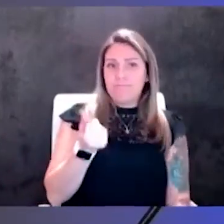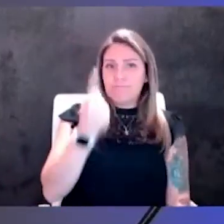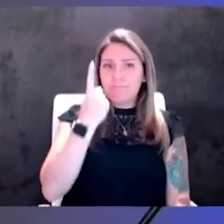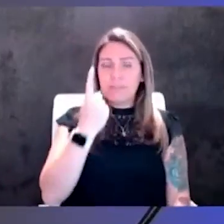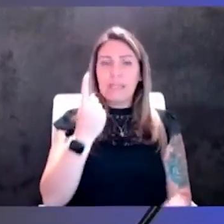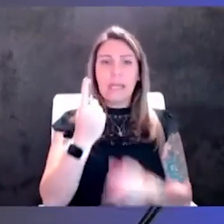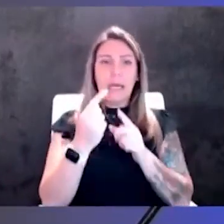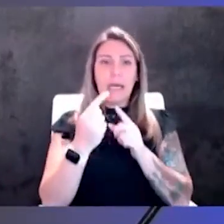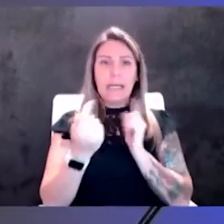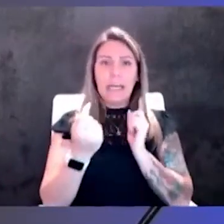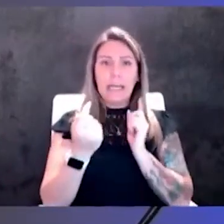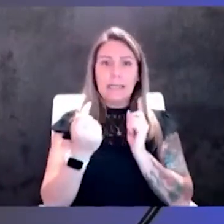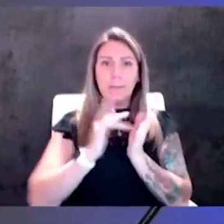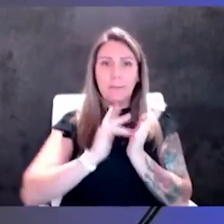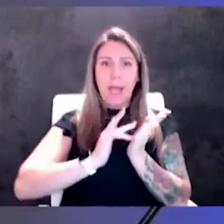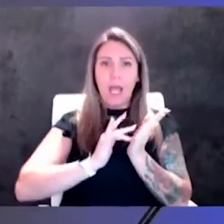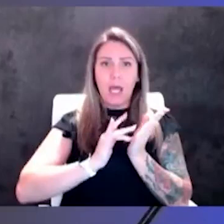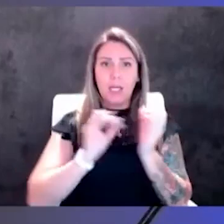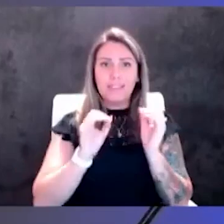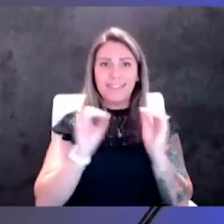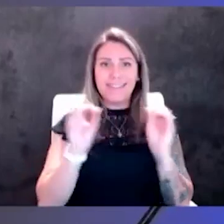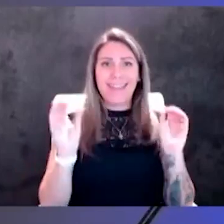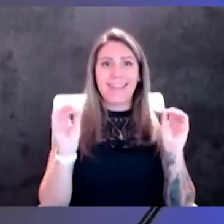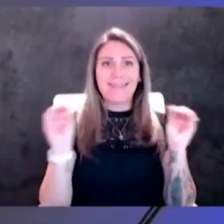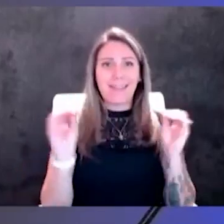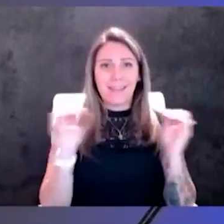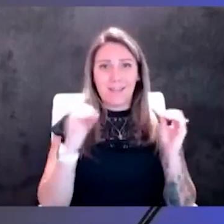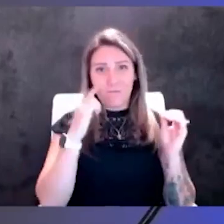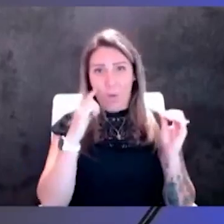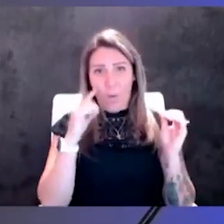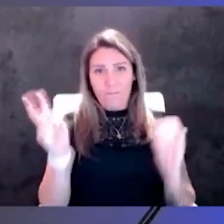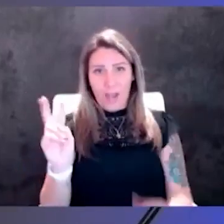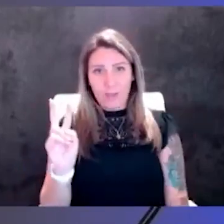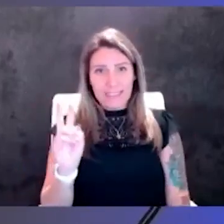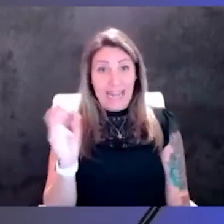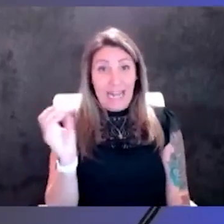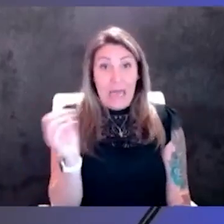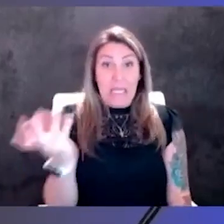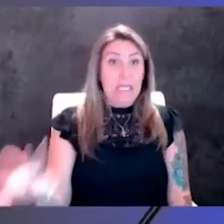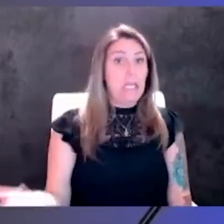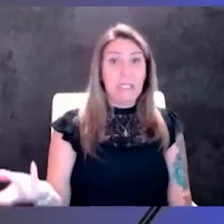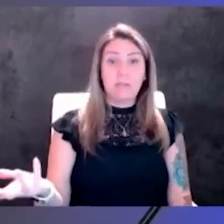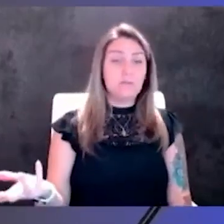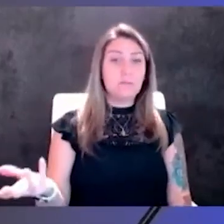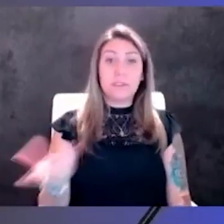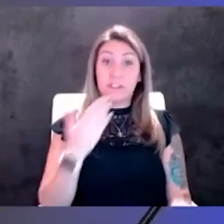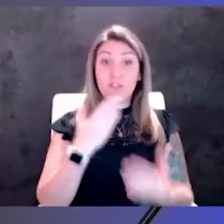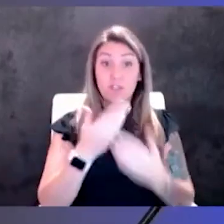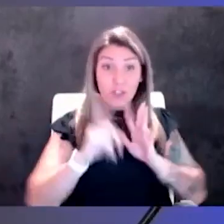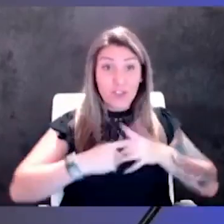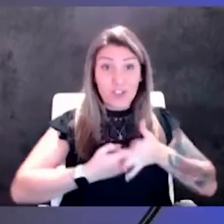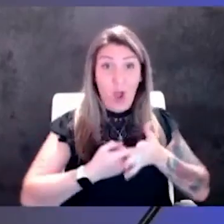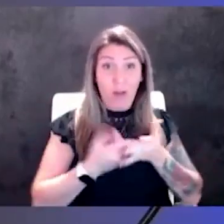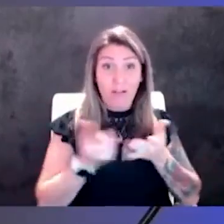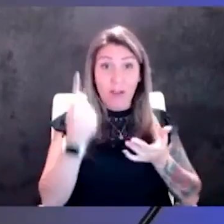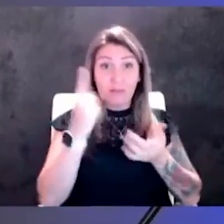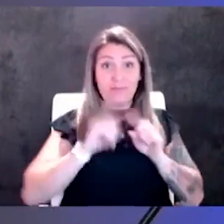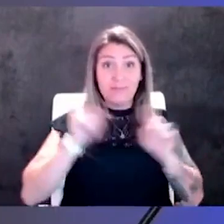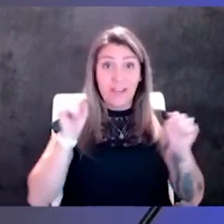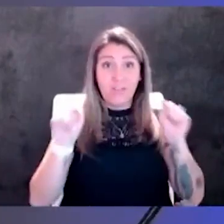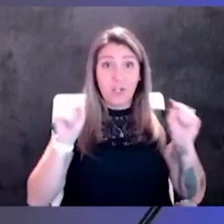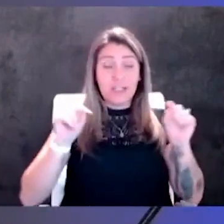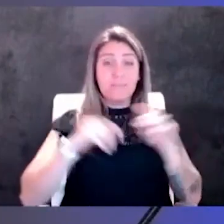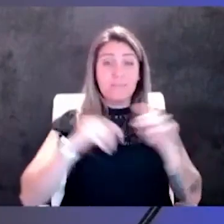does nothing for a virus. I think that's a good start. And I think that